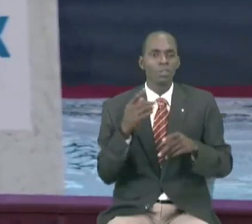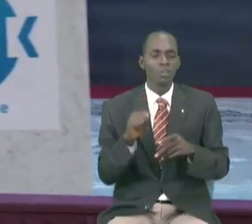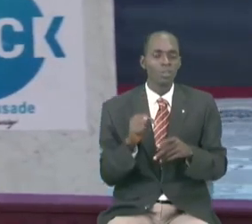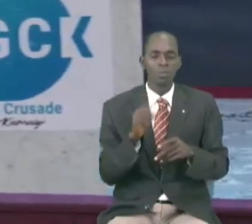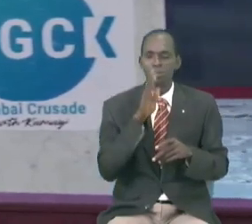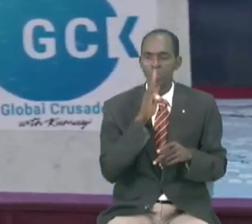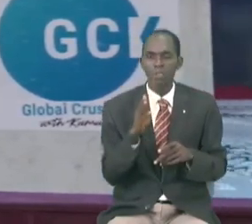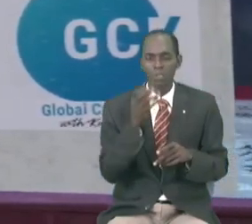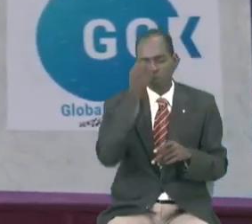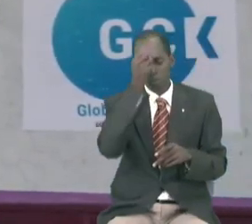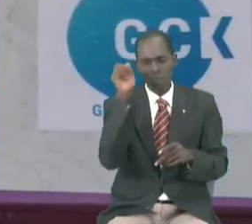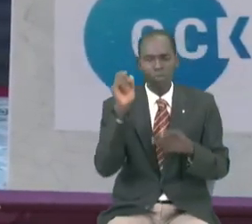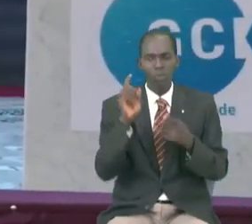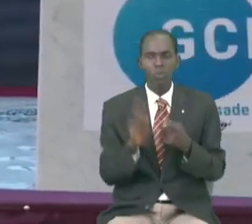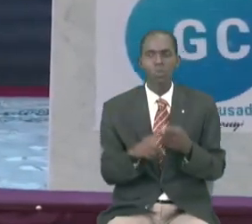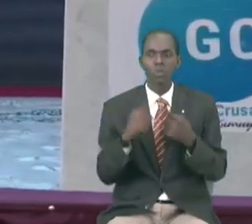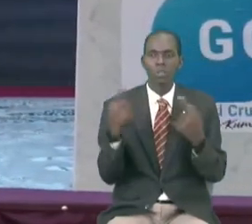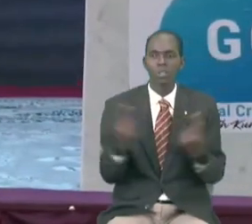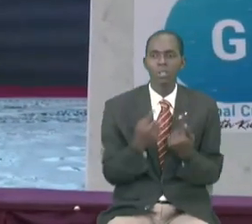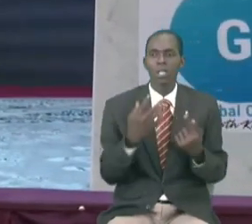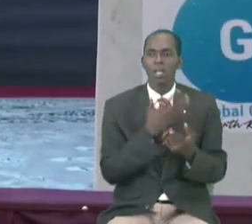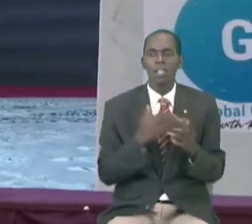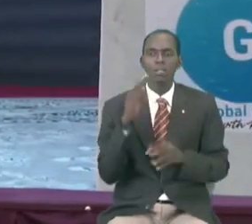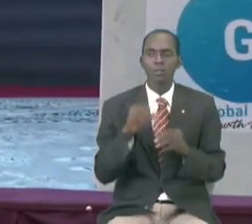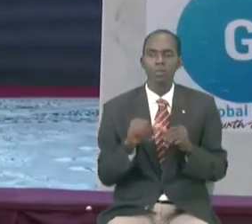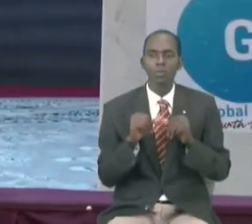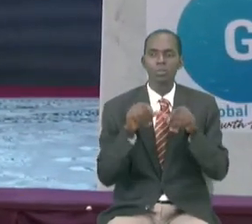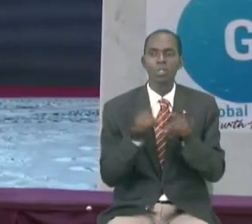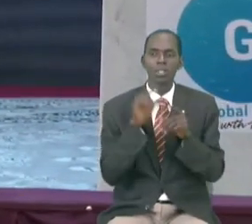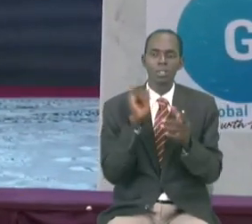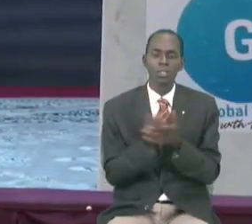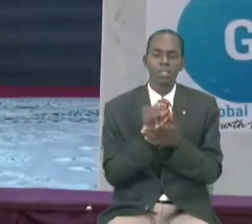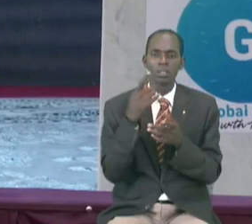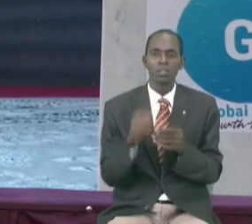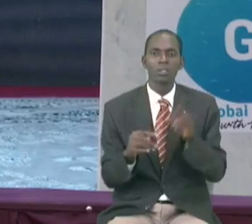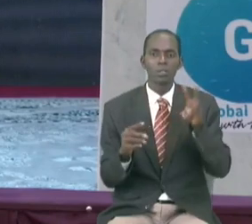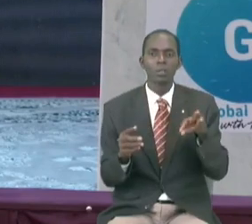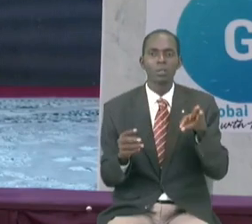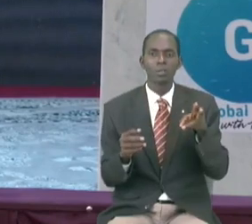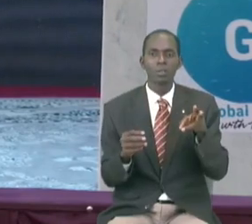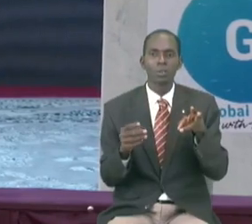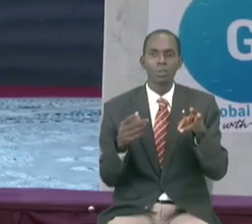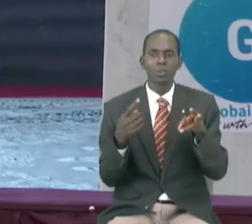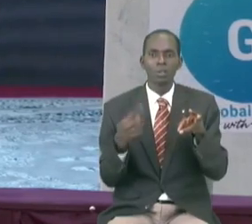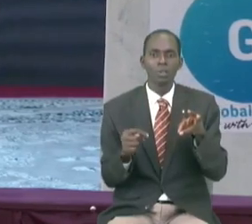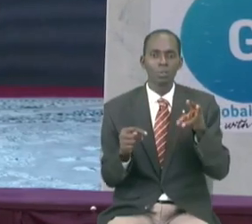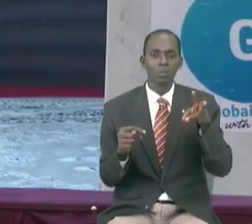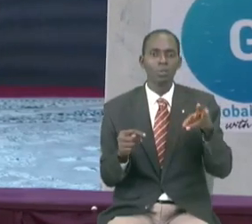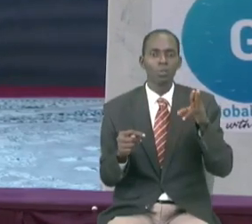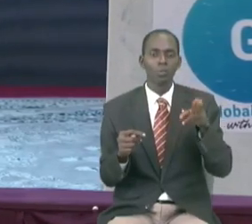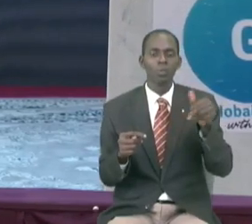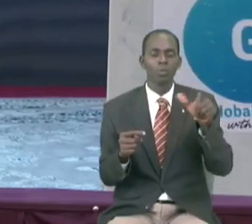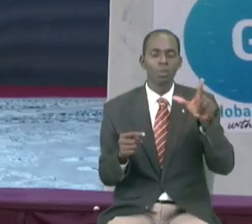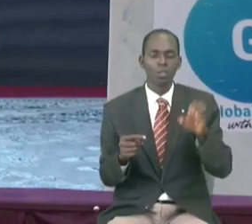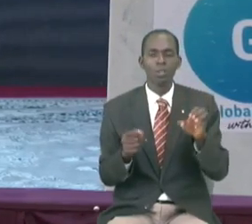you around and up. Because, and remember, there's no air inside that well for you to breathe. There's no food inside that